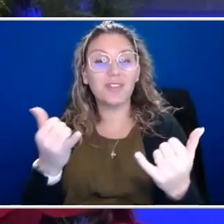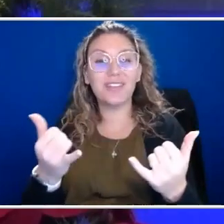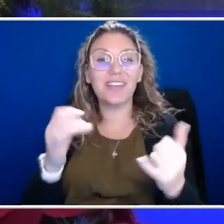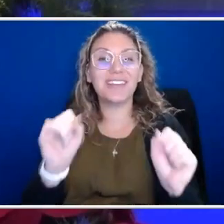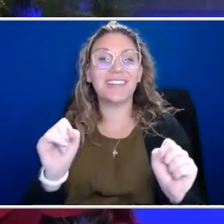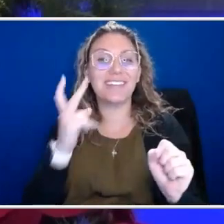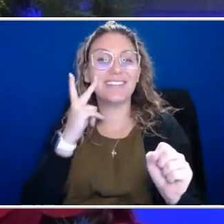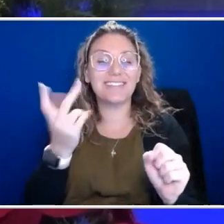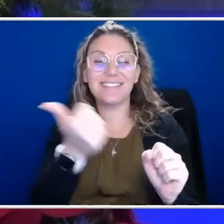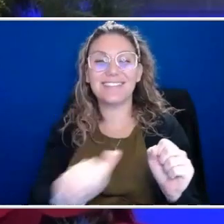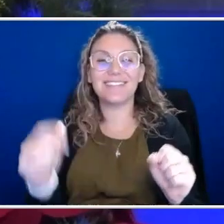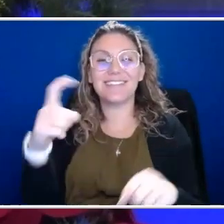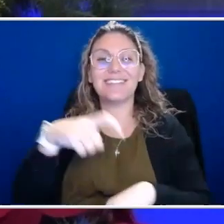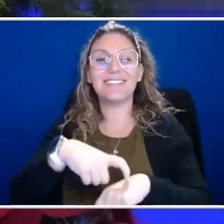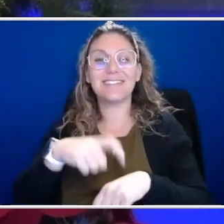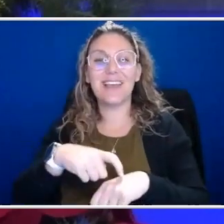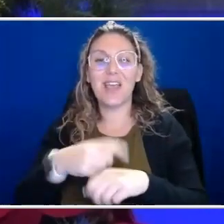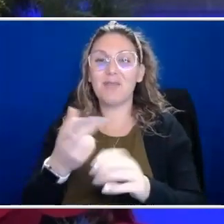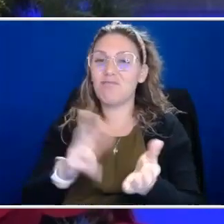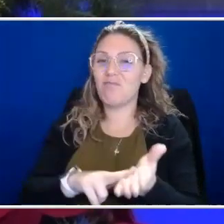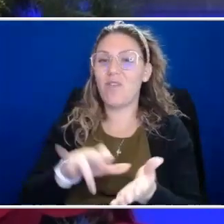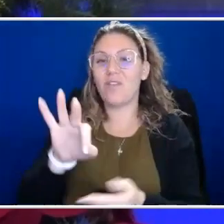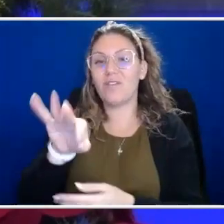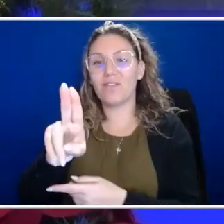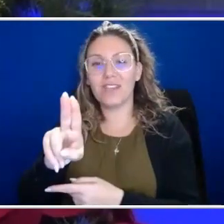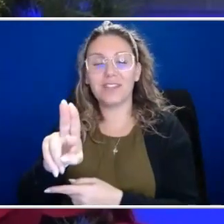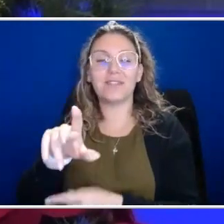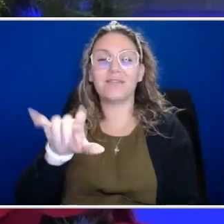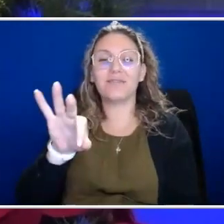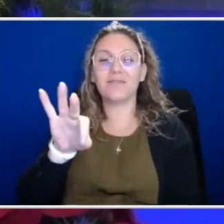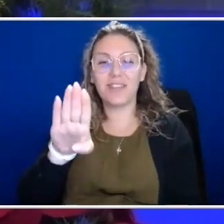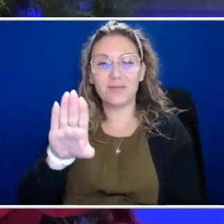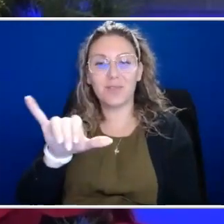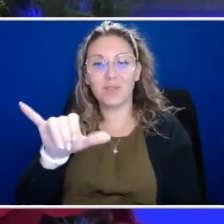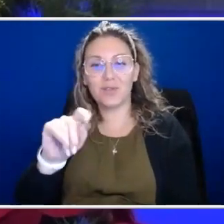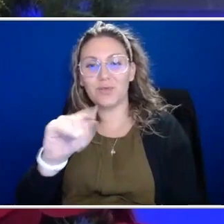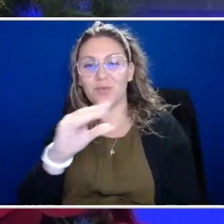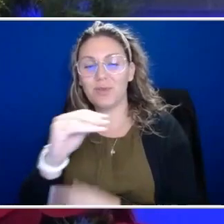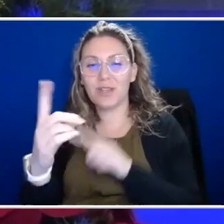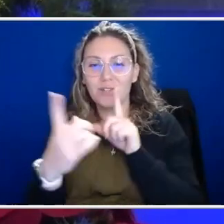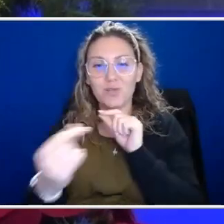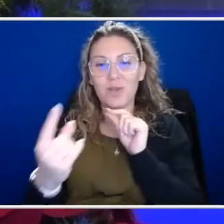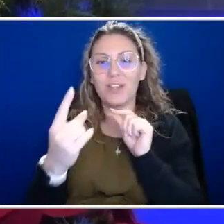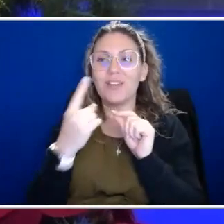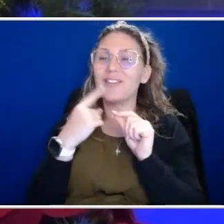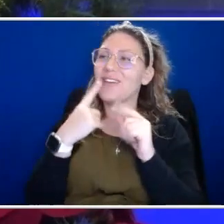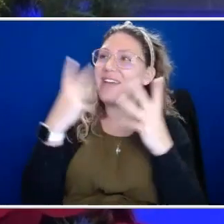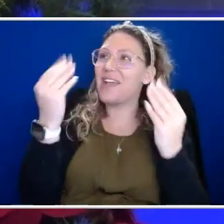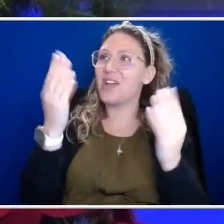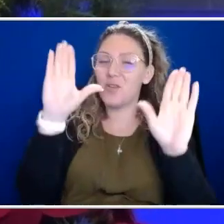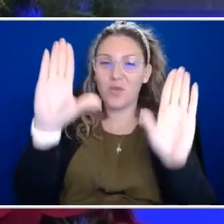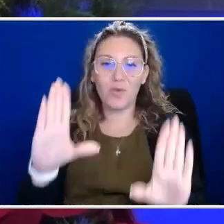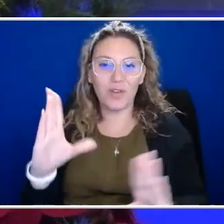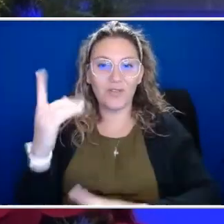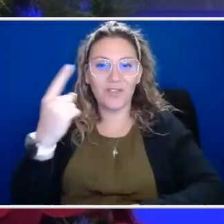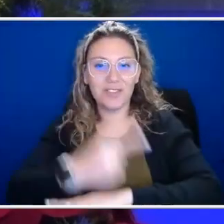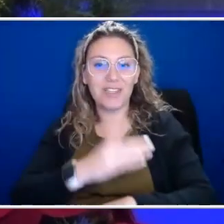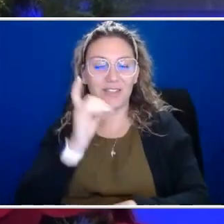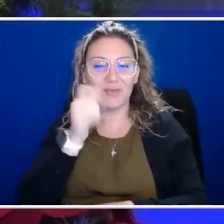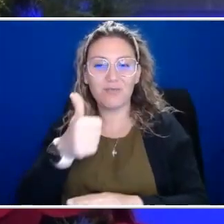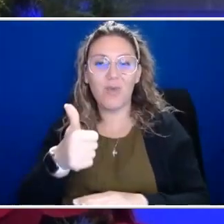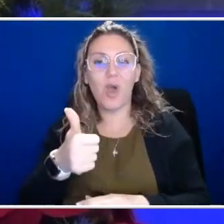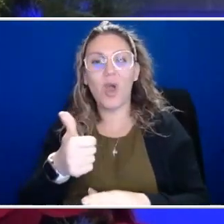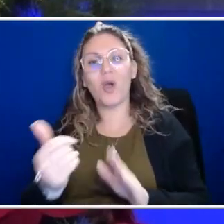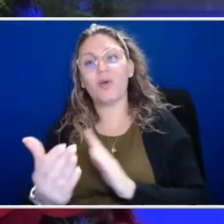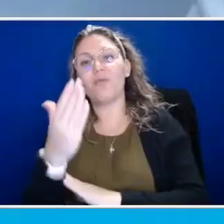by logging back onto Facebook, YouTube, and Twitter. Go out, make it a great day, and we'll see you back here tomorrow morning for Show Me the Science on Open Mics with